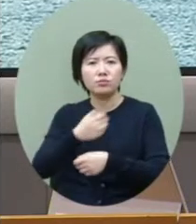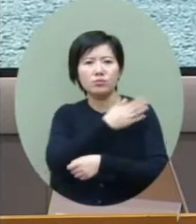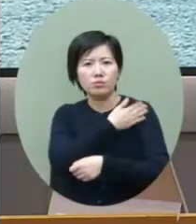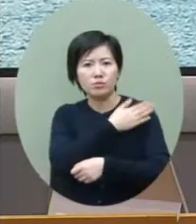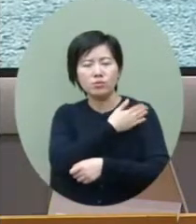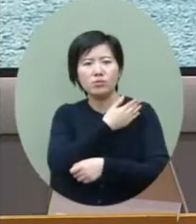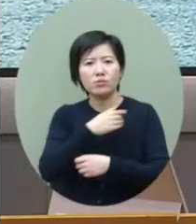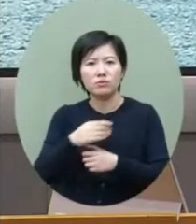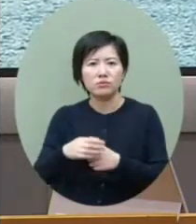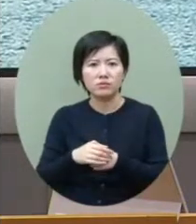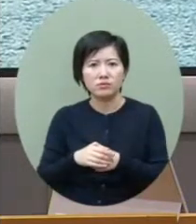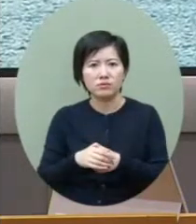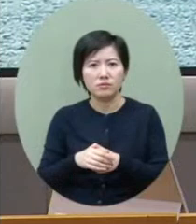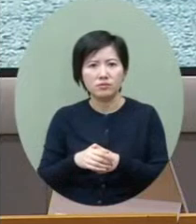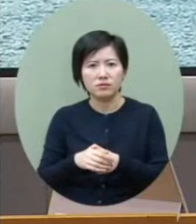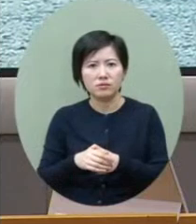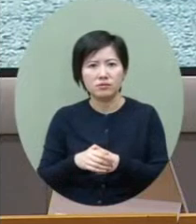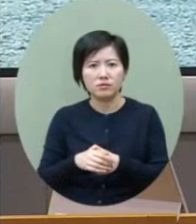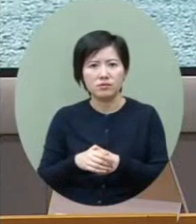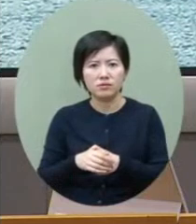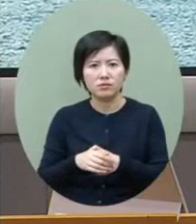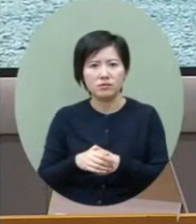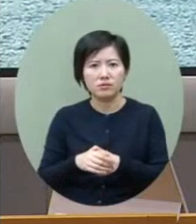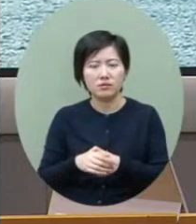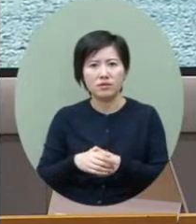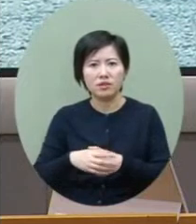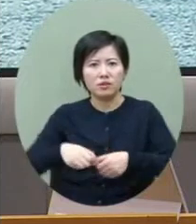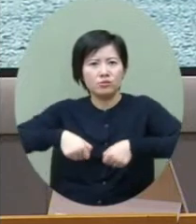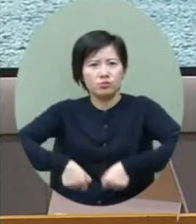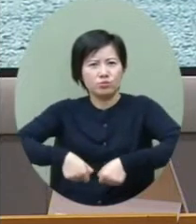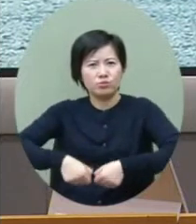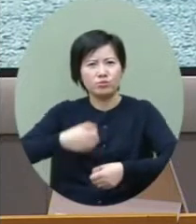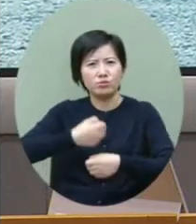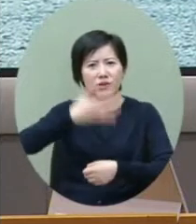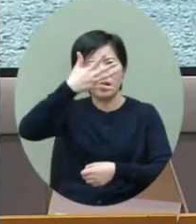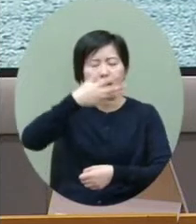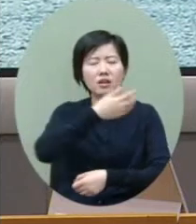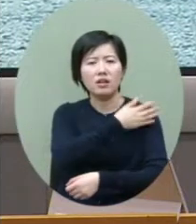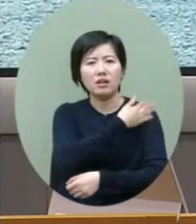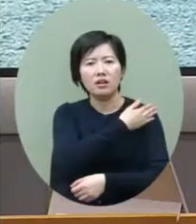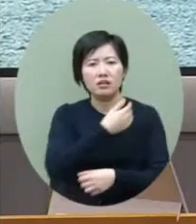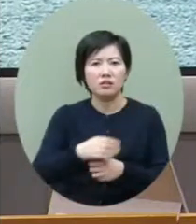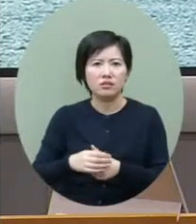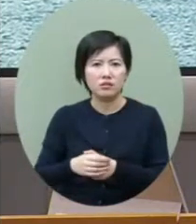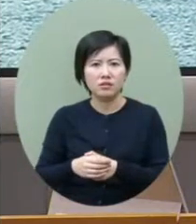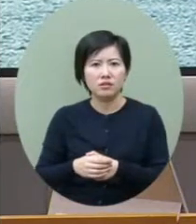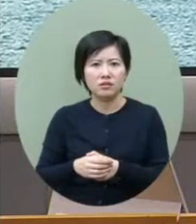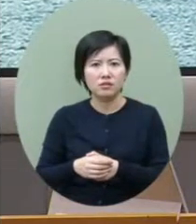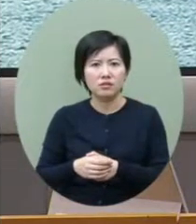A person from Kimberley Hotel, and also construction workers,